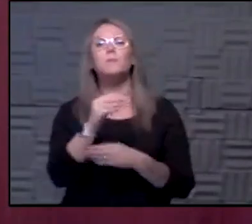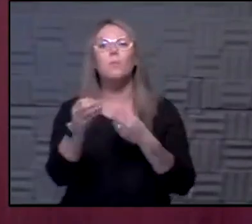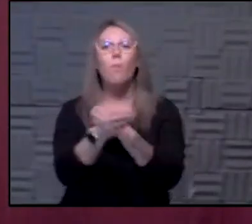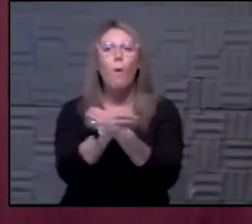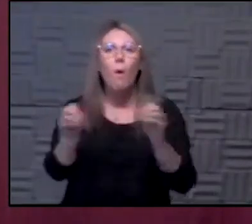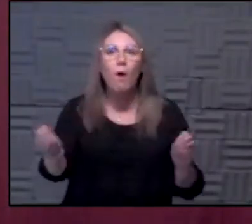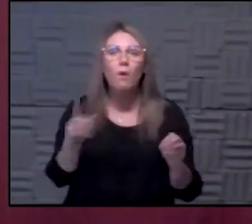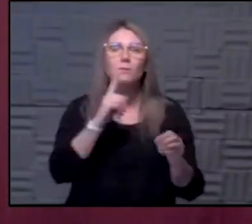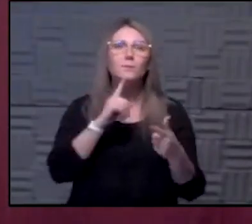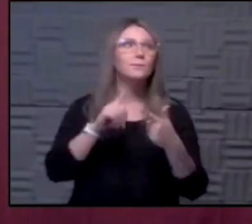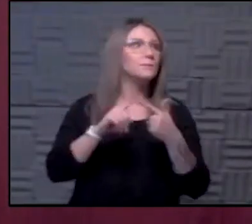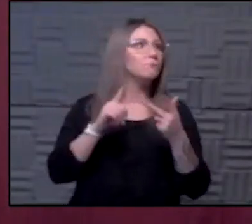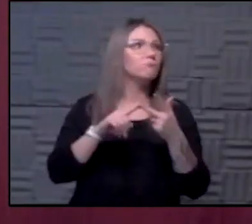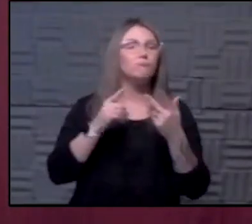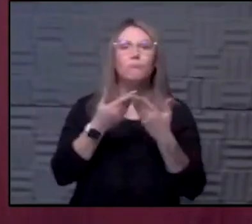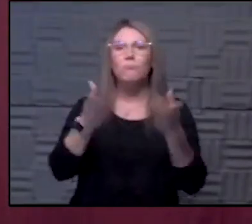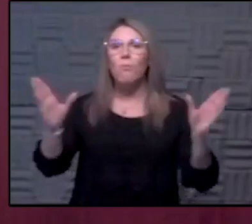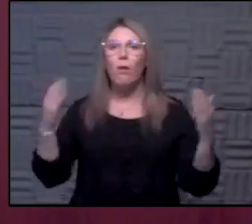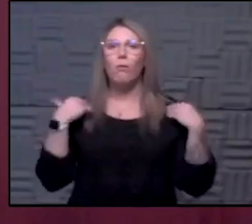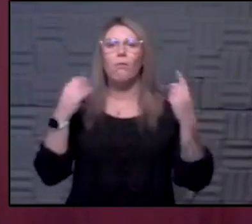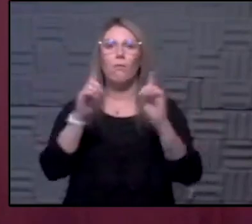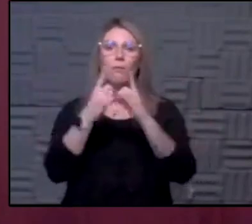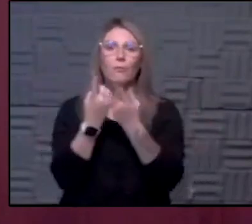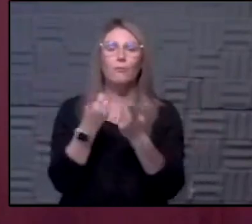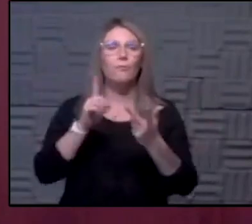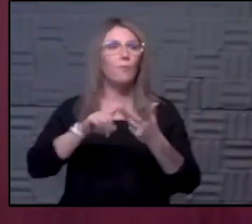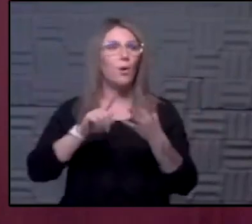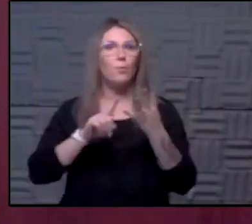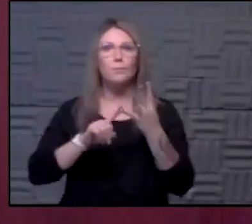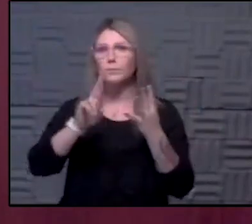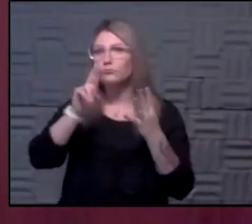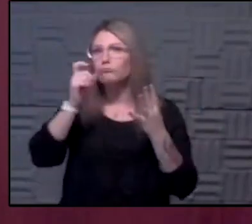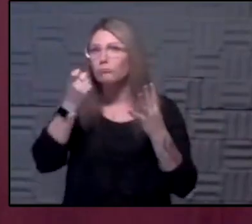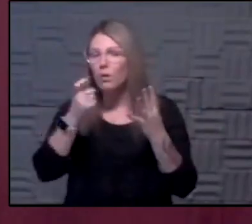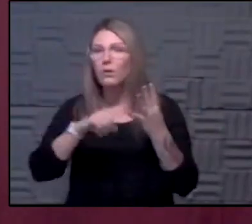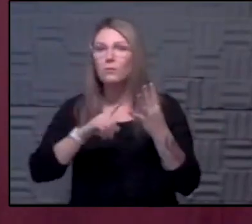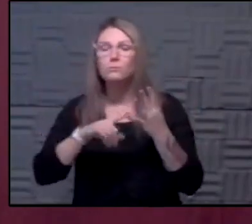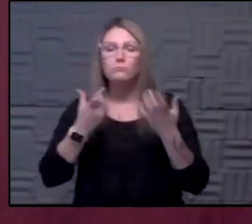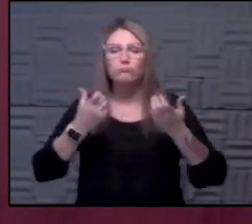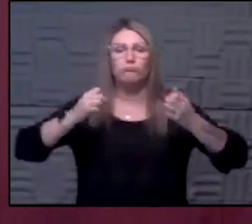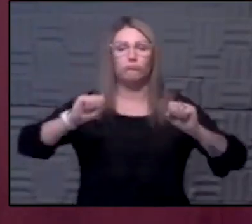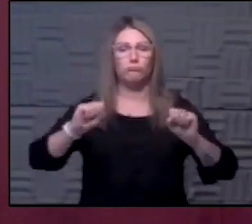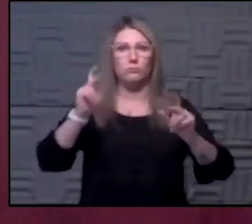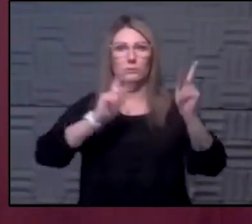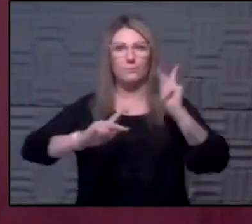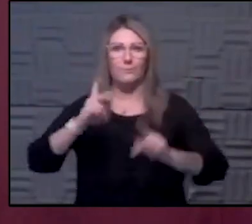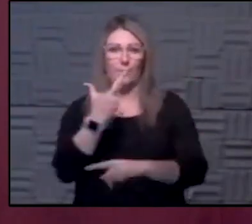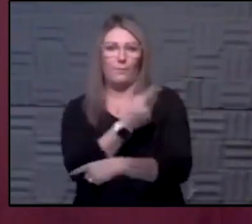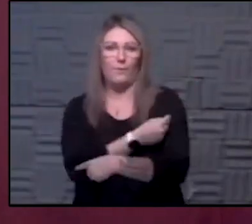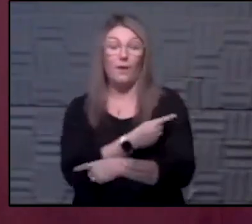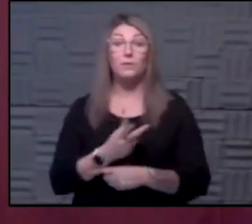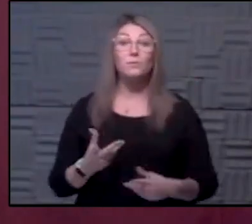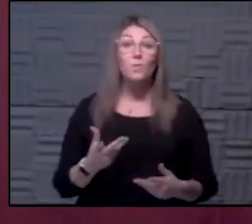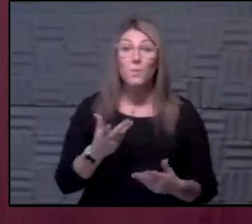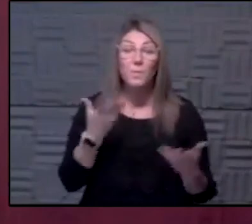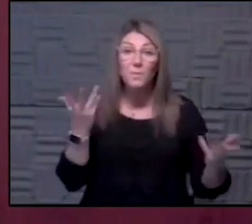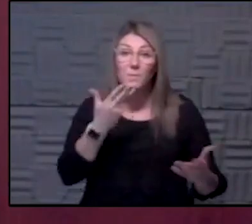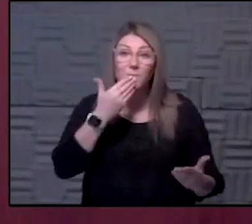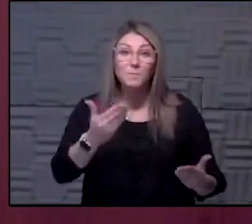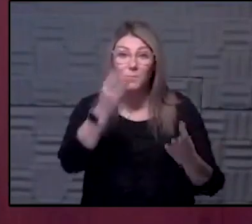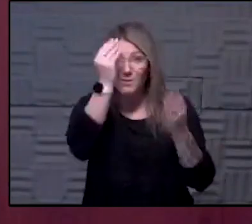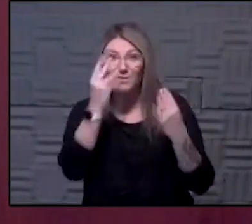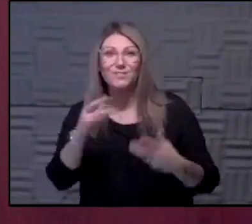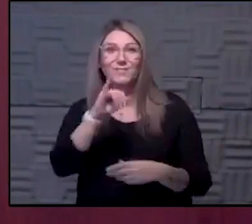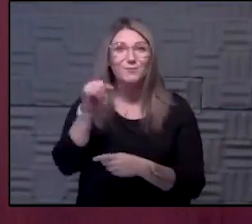public health departments, pharmacies, and other groups to try and get people vaccinated. One of the really good news is about the